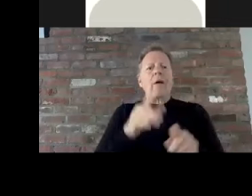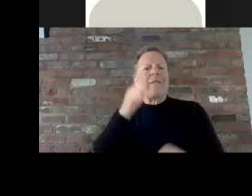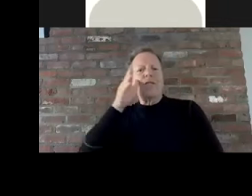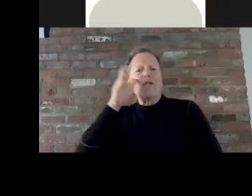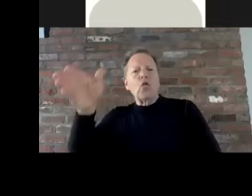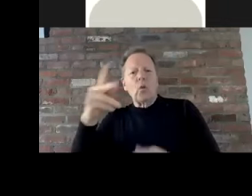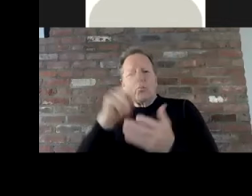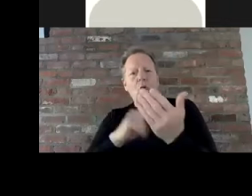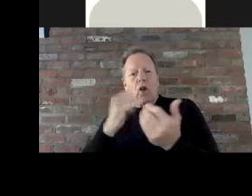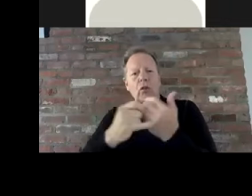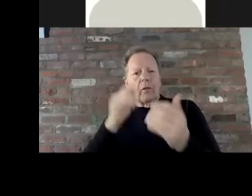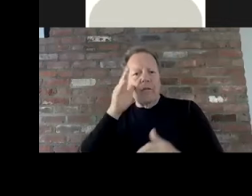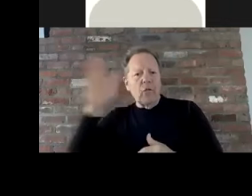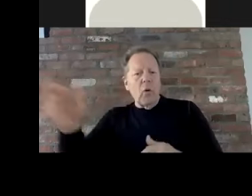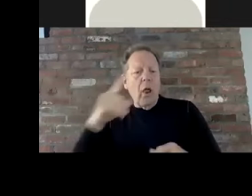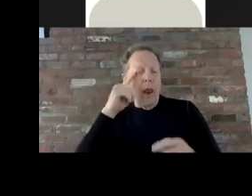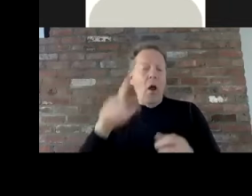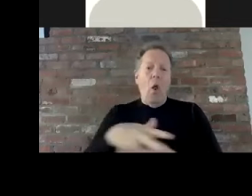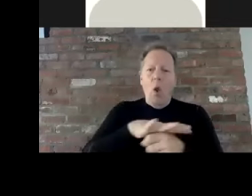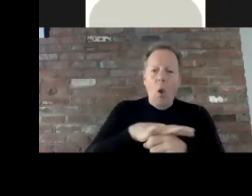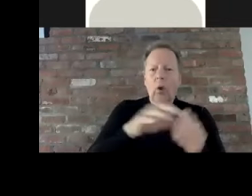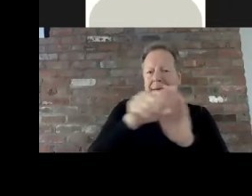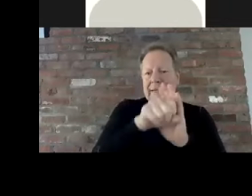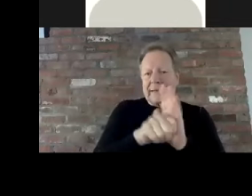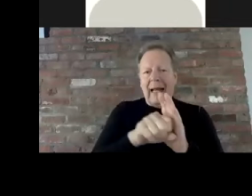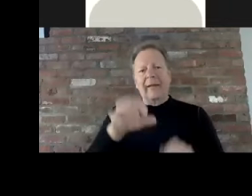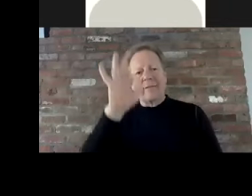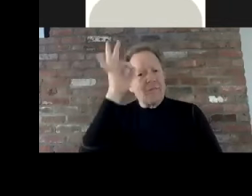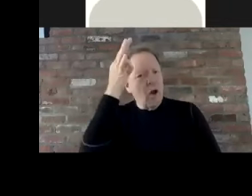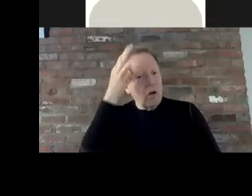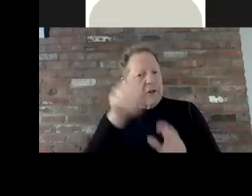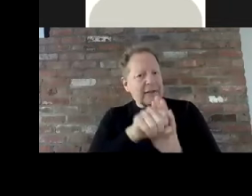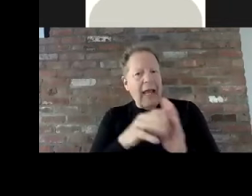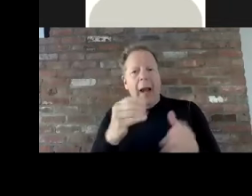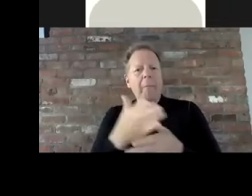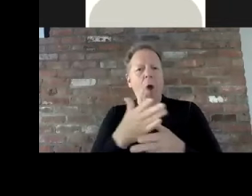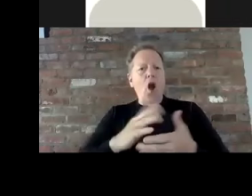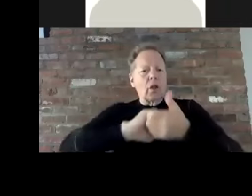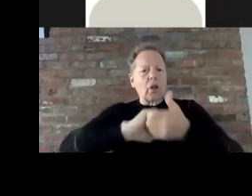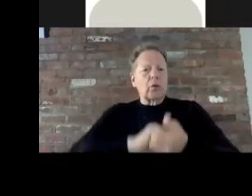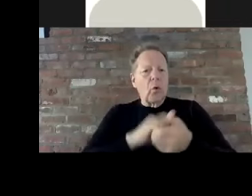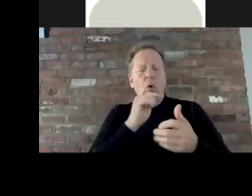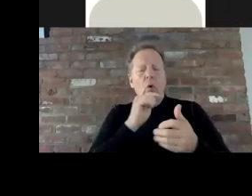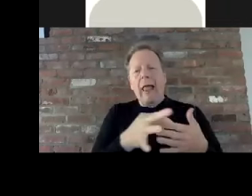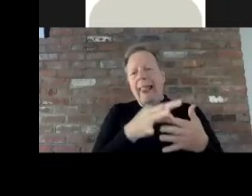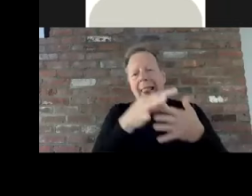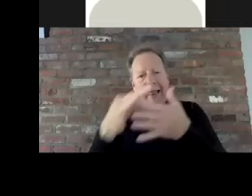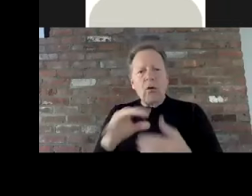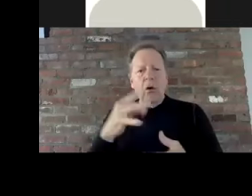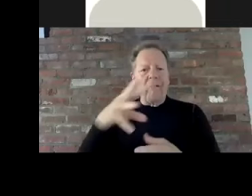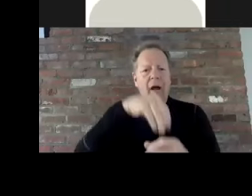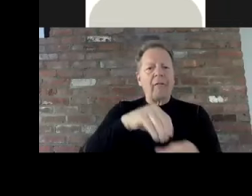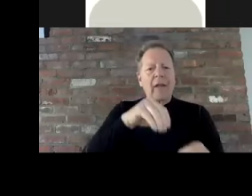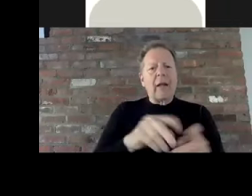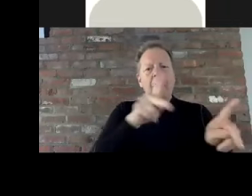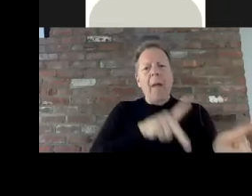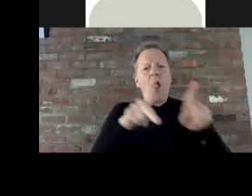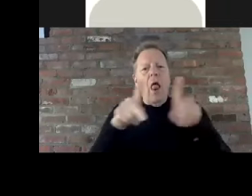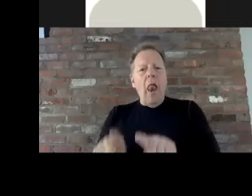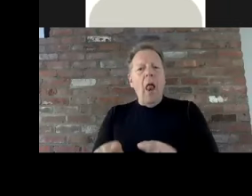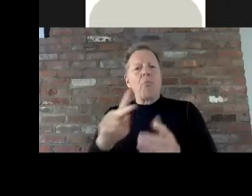For example, we're collaborating with local, state, and federal stakeholders and partners who are leading or are involved in parallel projects